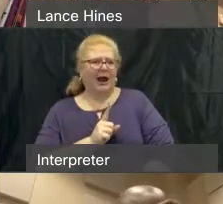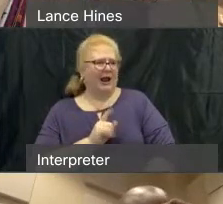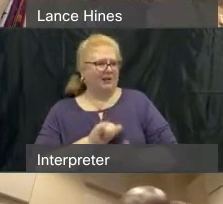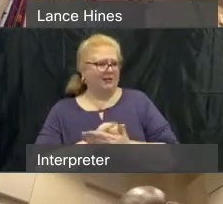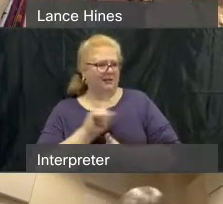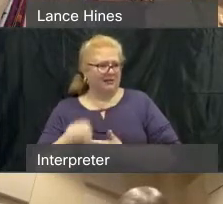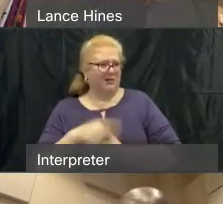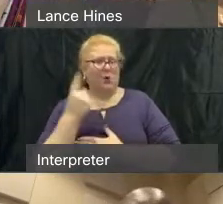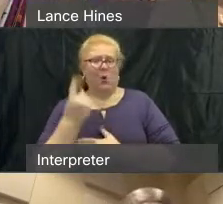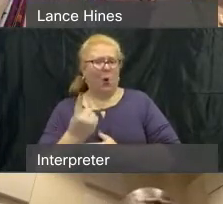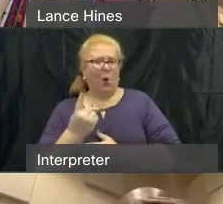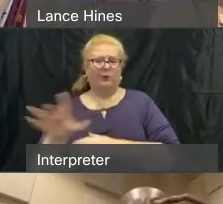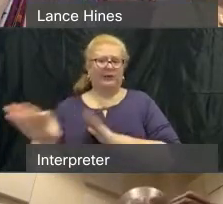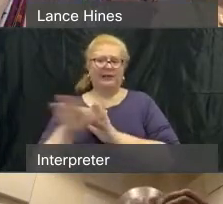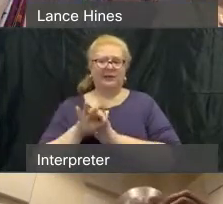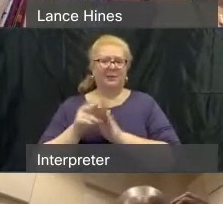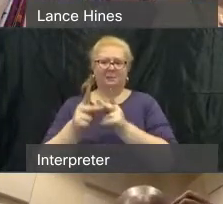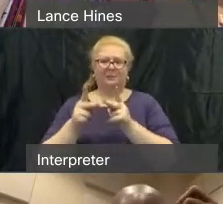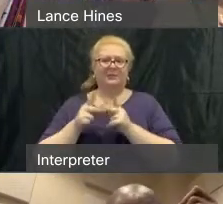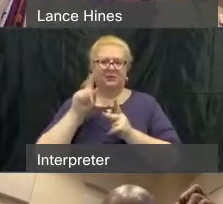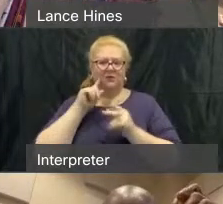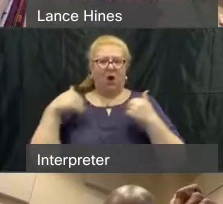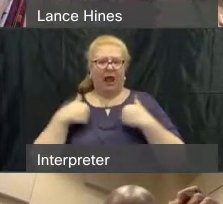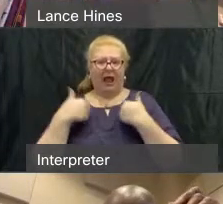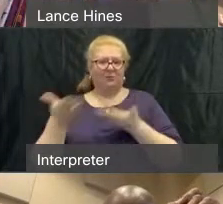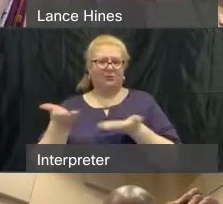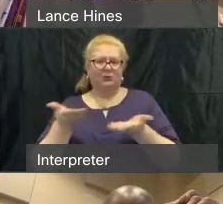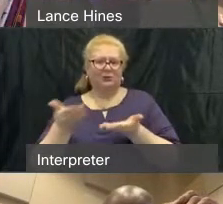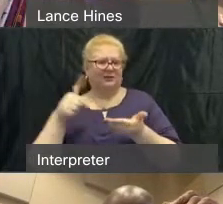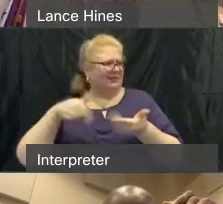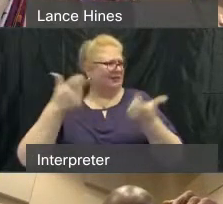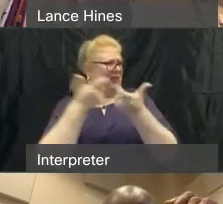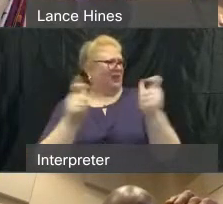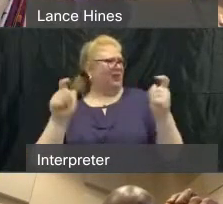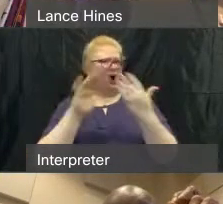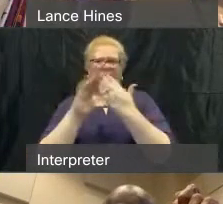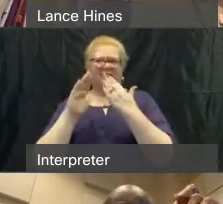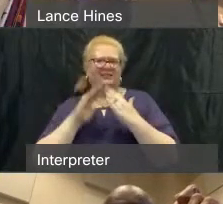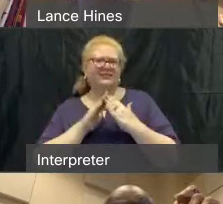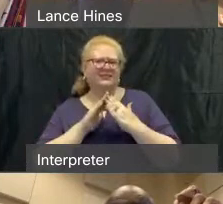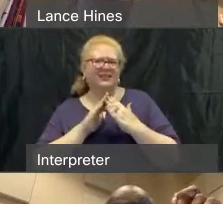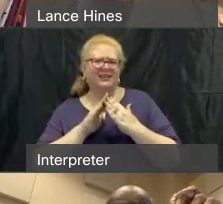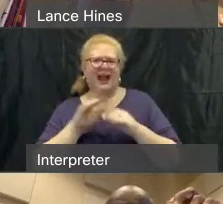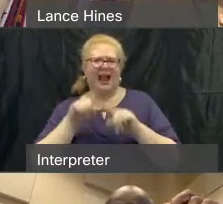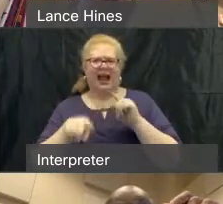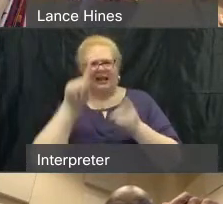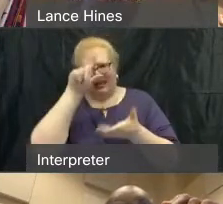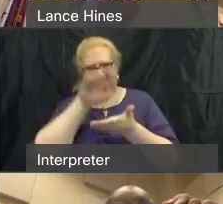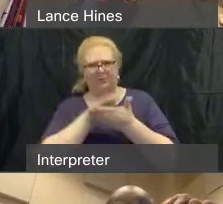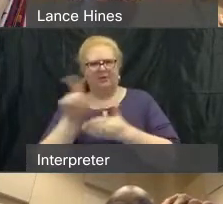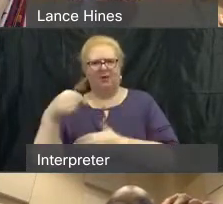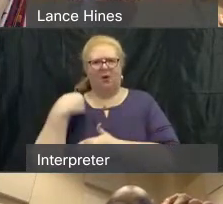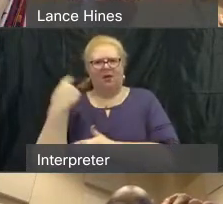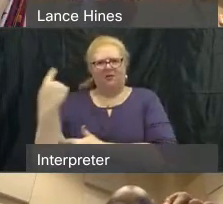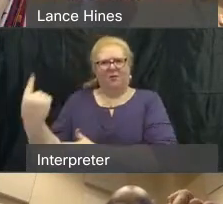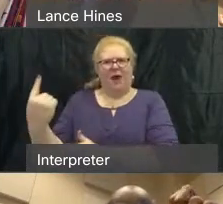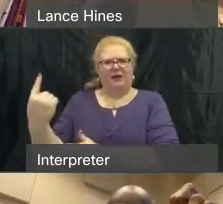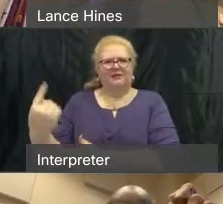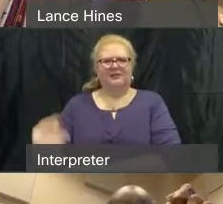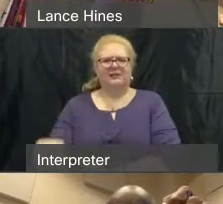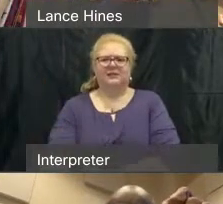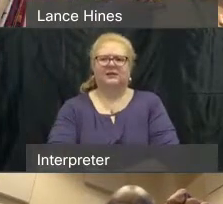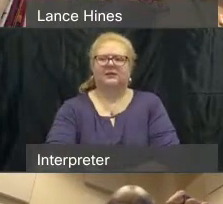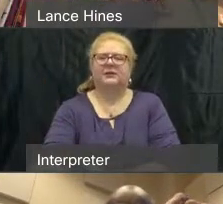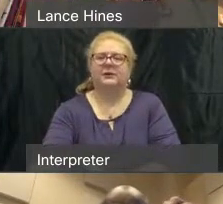only allocated position that we have in animal services? This is a large city. I can't see that we would just have one. No, ma'am.